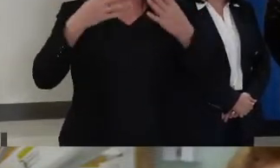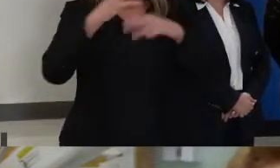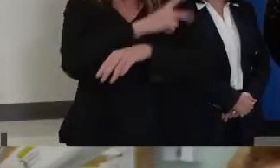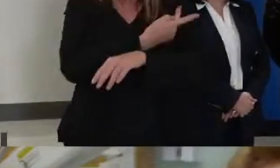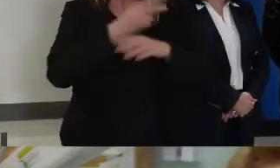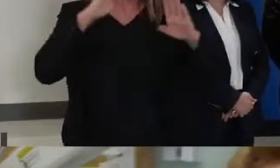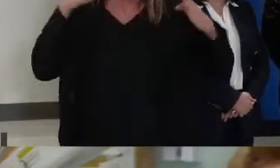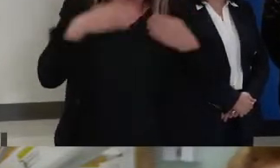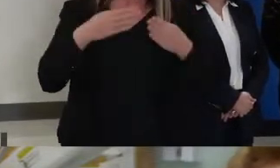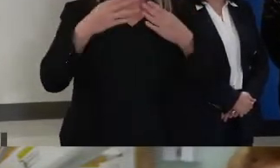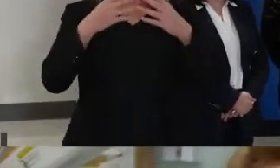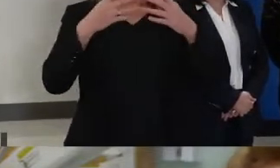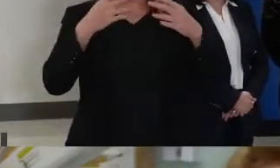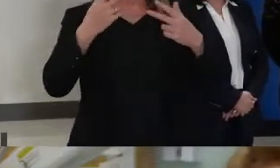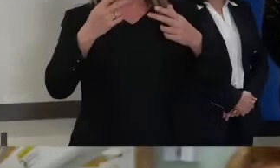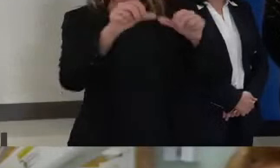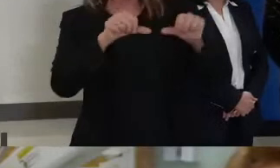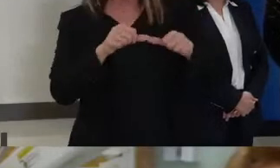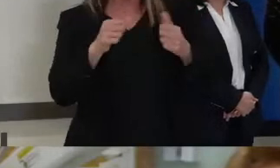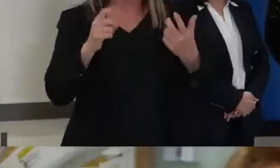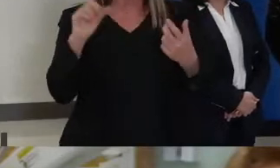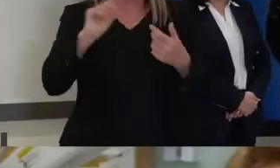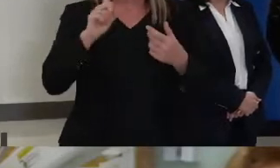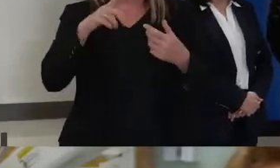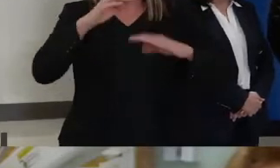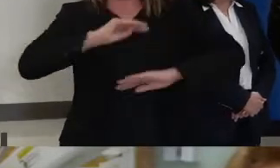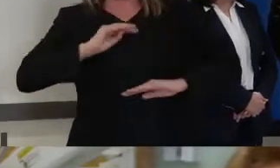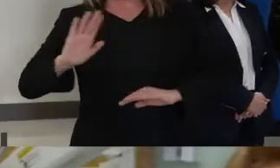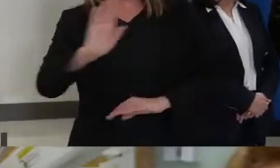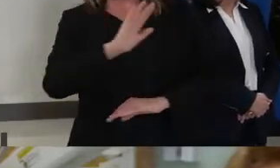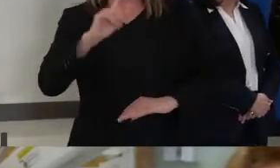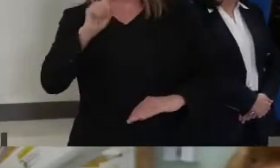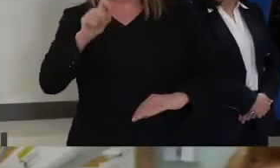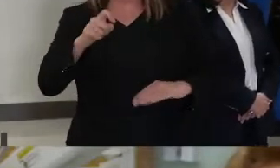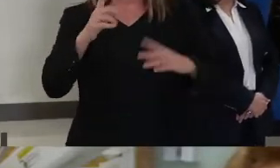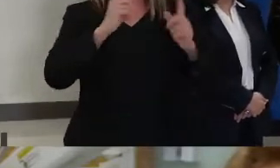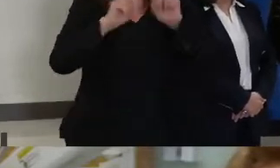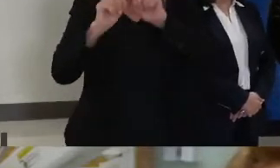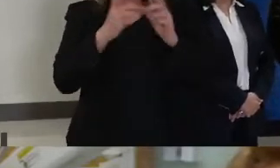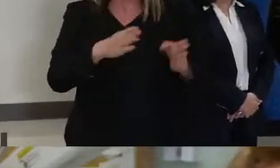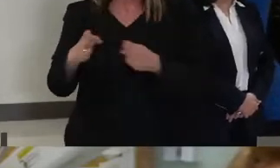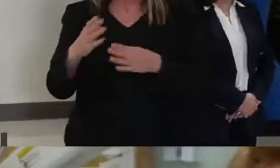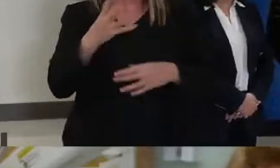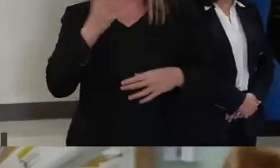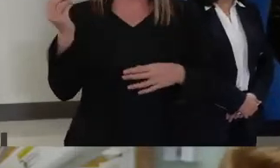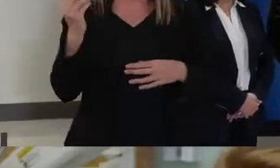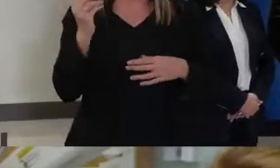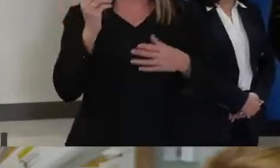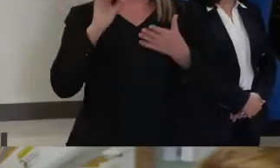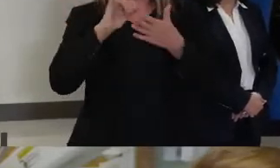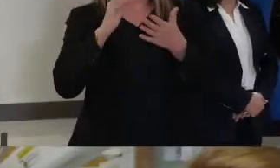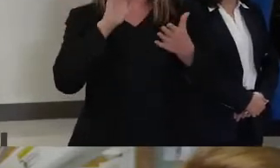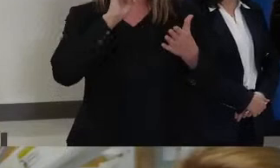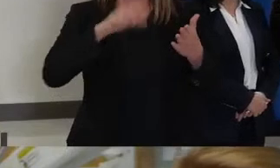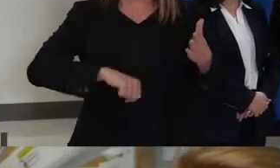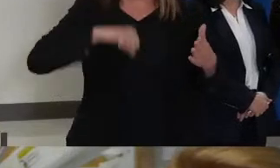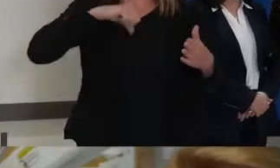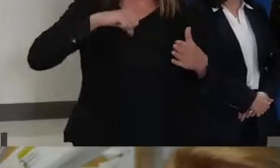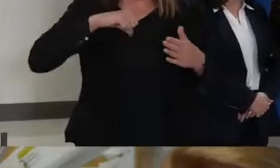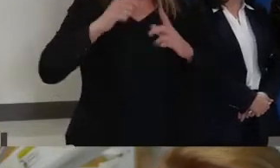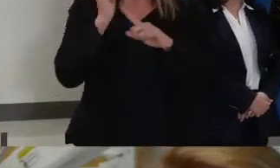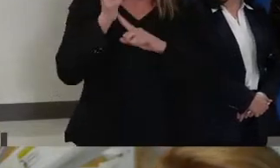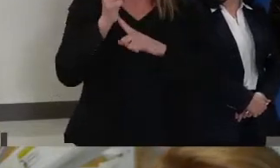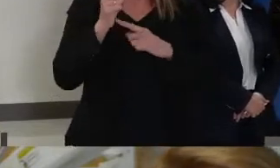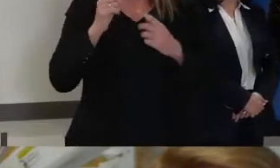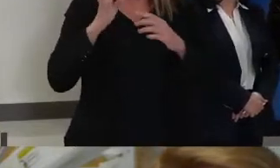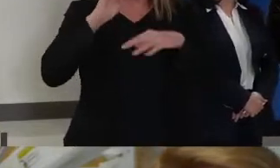person-centered facilities where the needs are met in a number of different ways. And it's really a proud moment to be able to talk